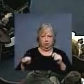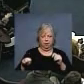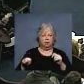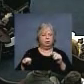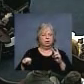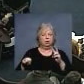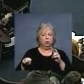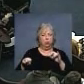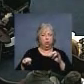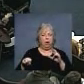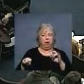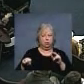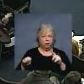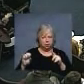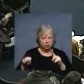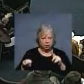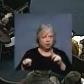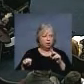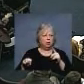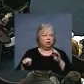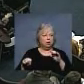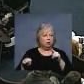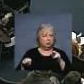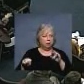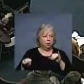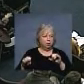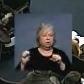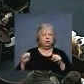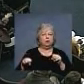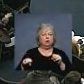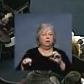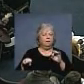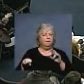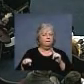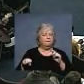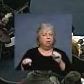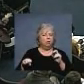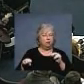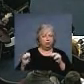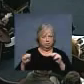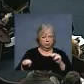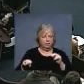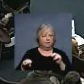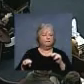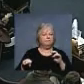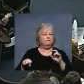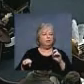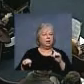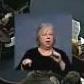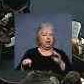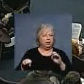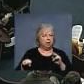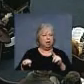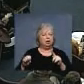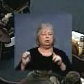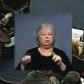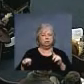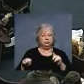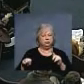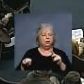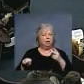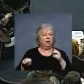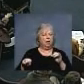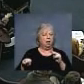Director Wyrick? Director Campiris? Director Fortson? Director Adcock? Vice